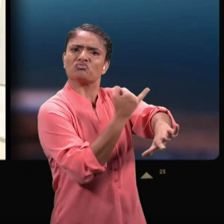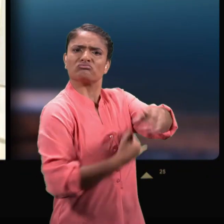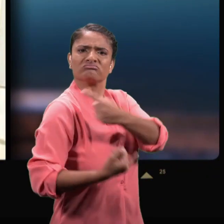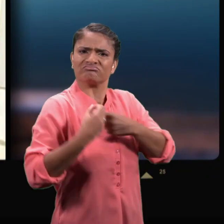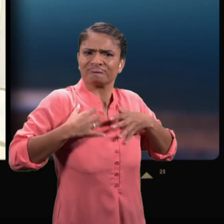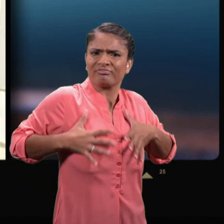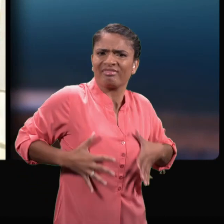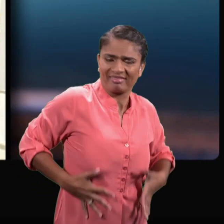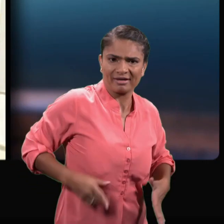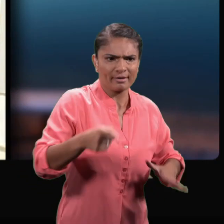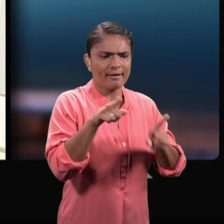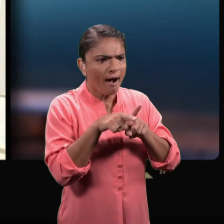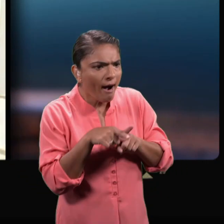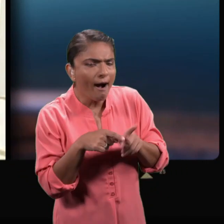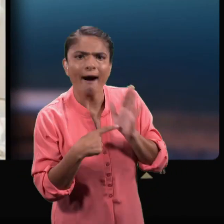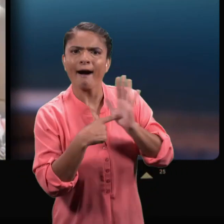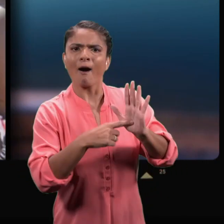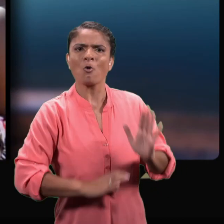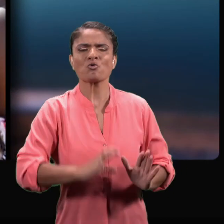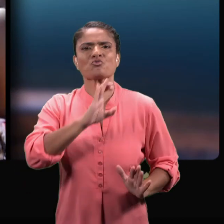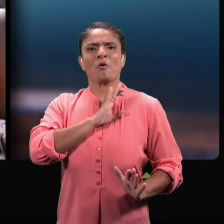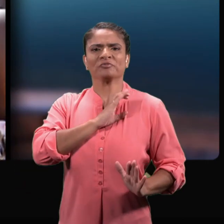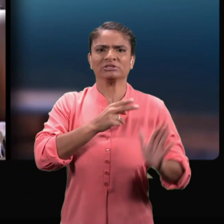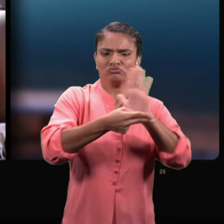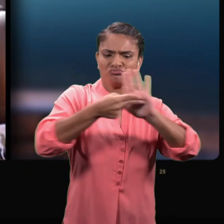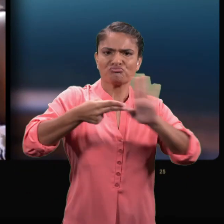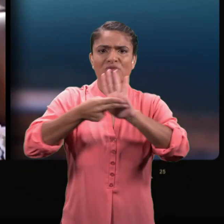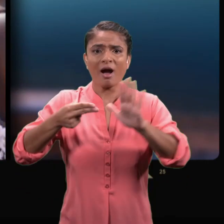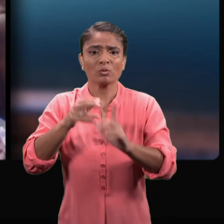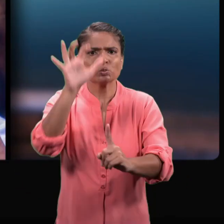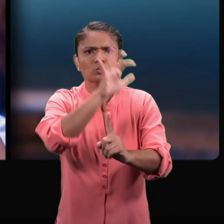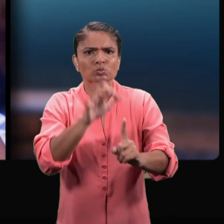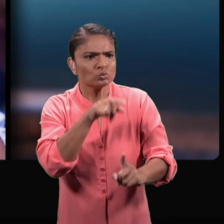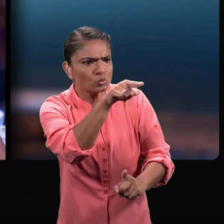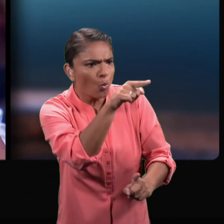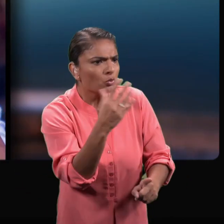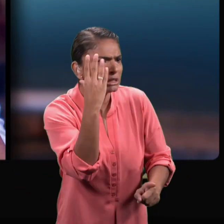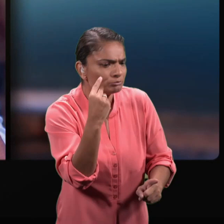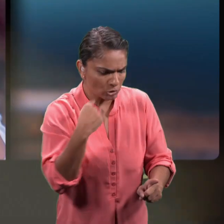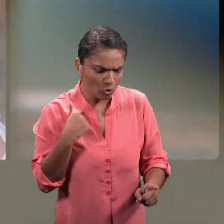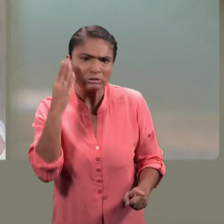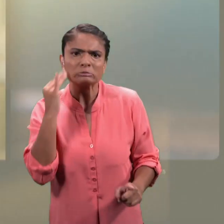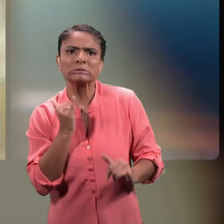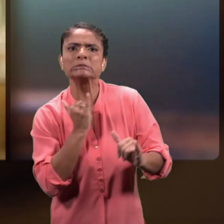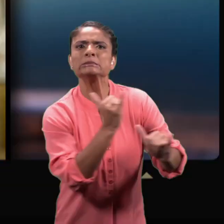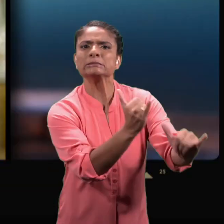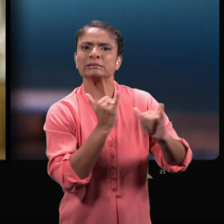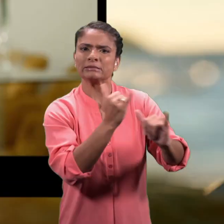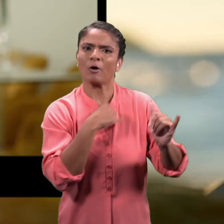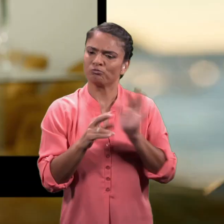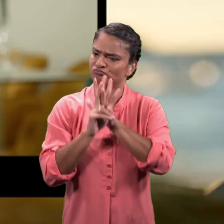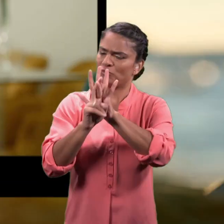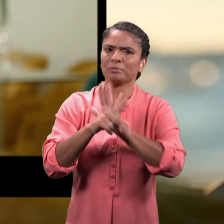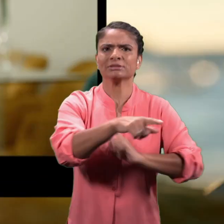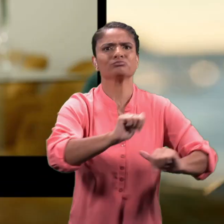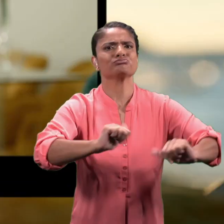ba le gore bana le discuss ba kgone go feel confident ba apere brand le gore e bolela story sa bona and ba resonate le yona